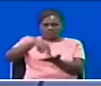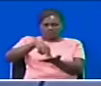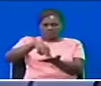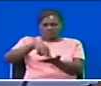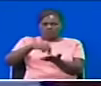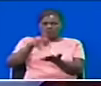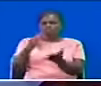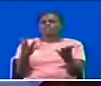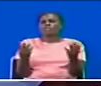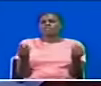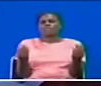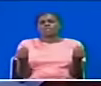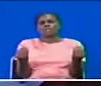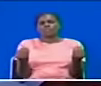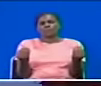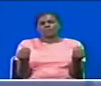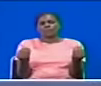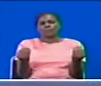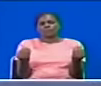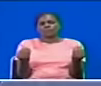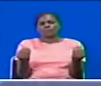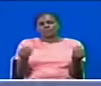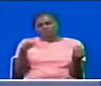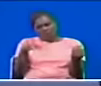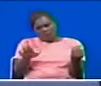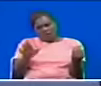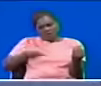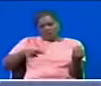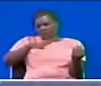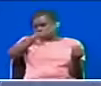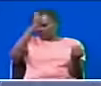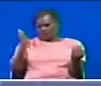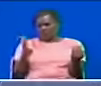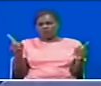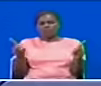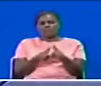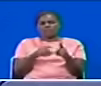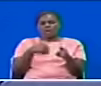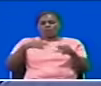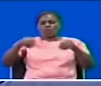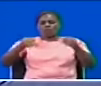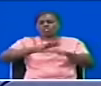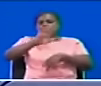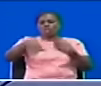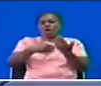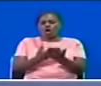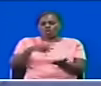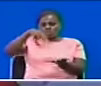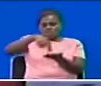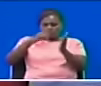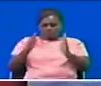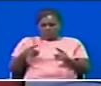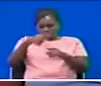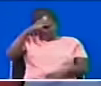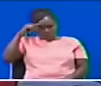not even fashionable for a woman to run for president. She has all the qualities for a presidential candidate. But